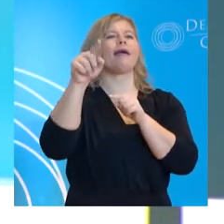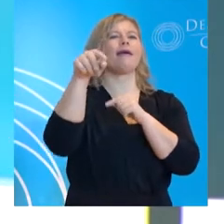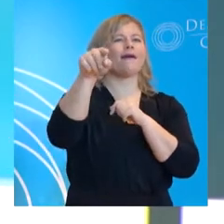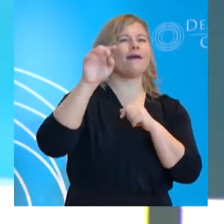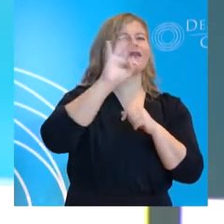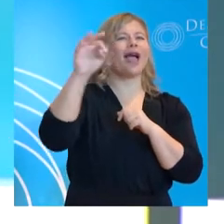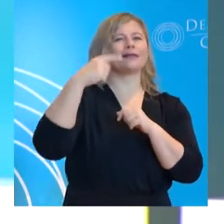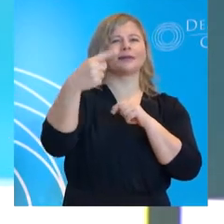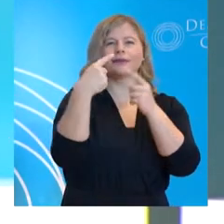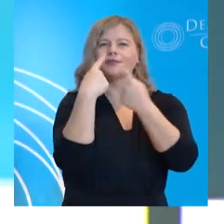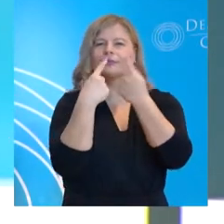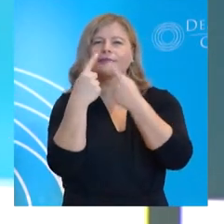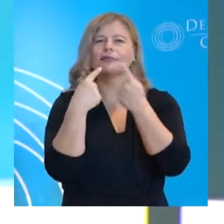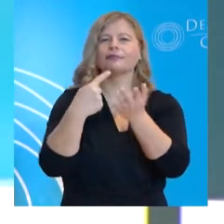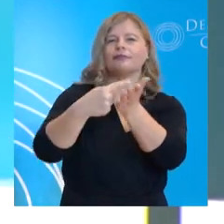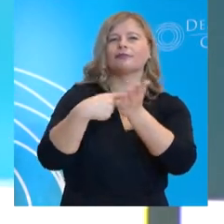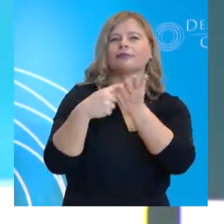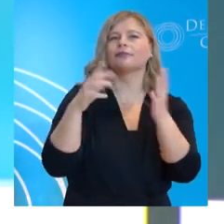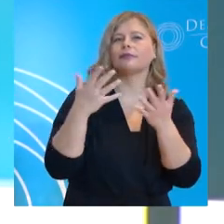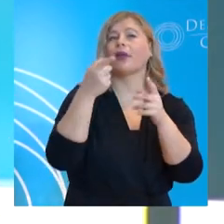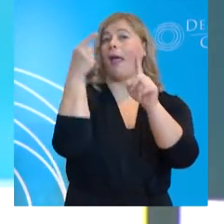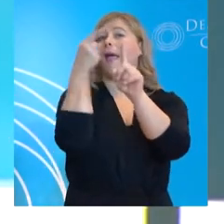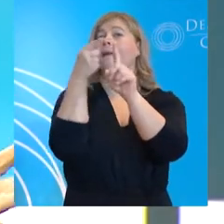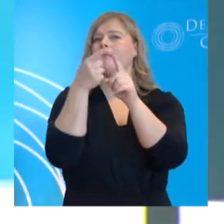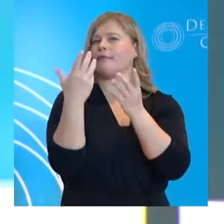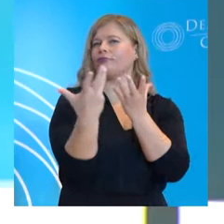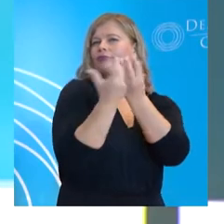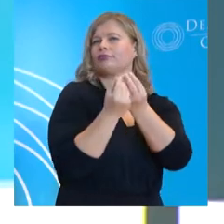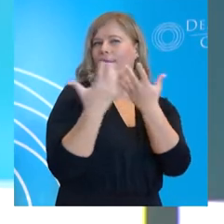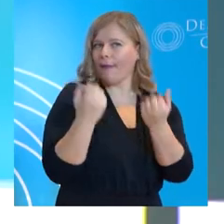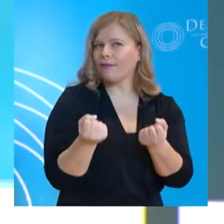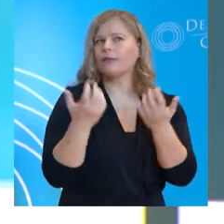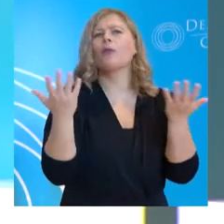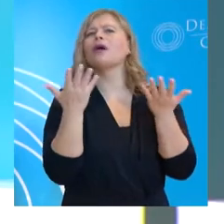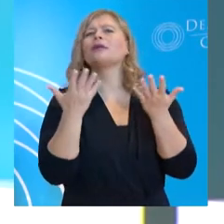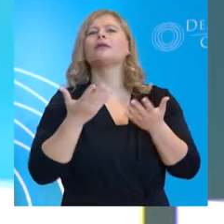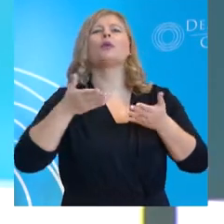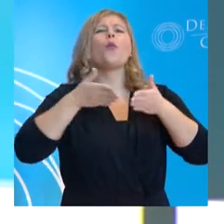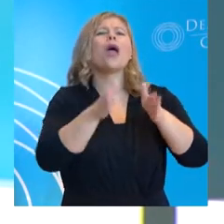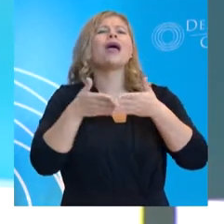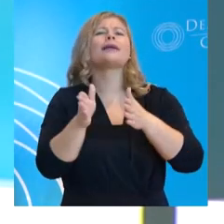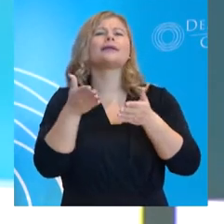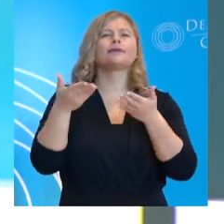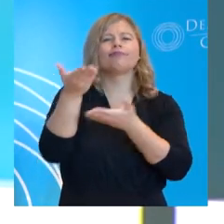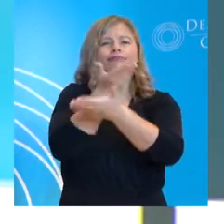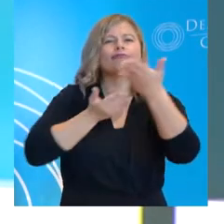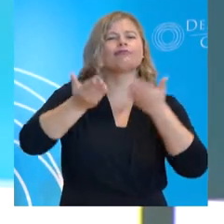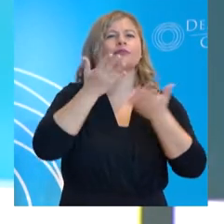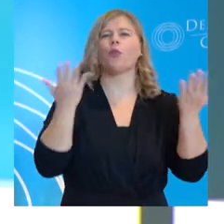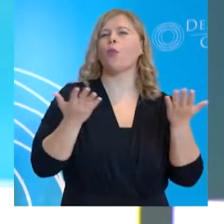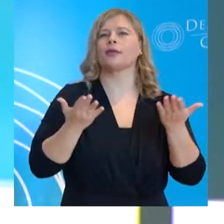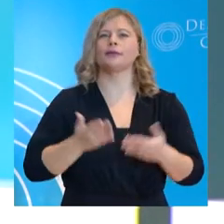I shouldn't forget that this partnership was signed on the 200th anniversary of the beginning of the War of